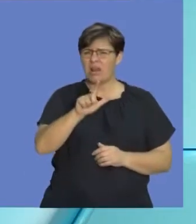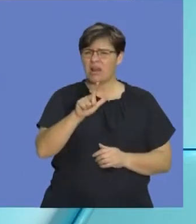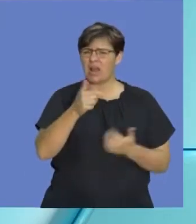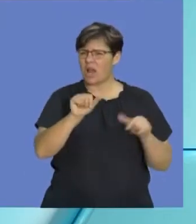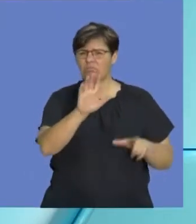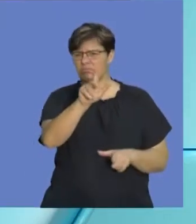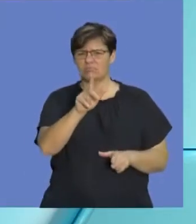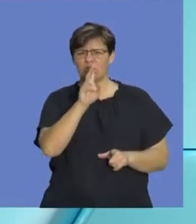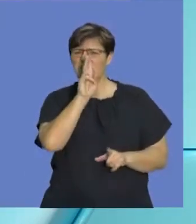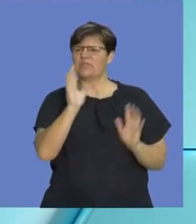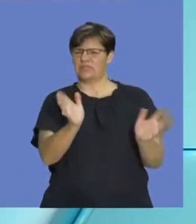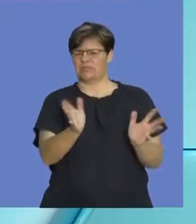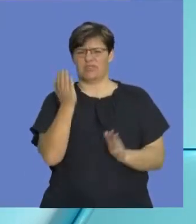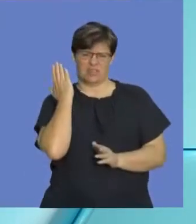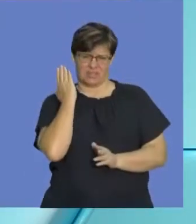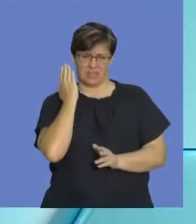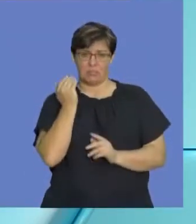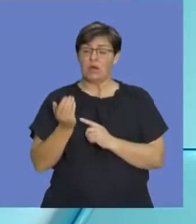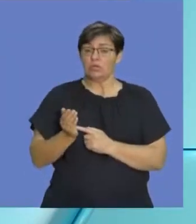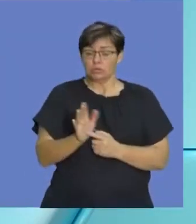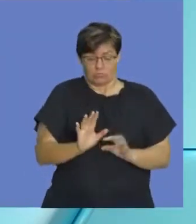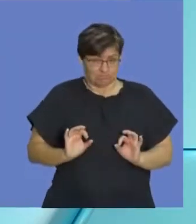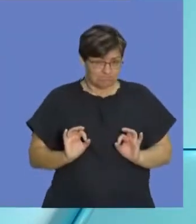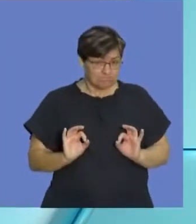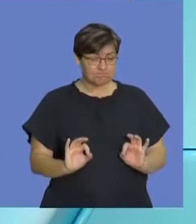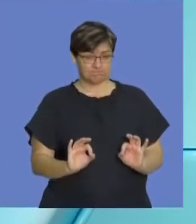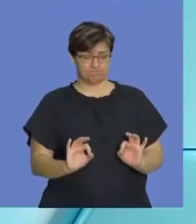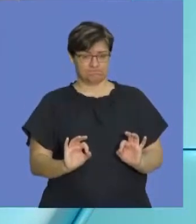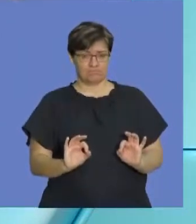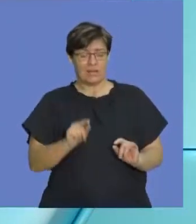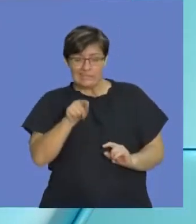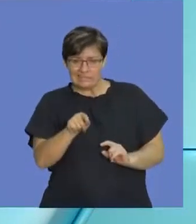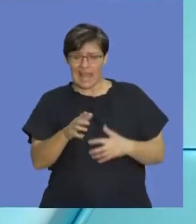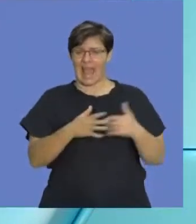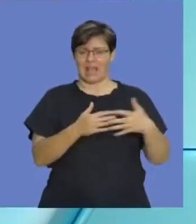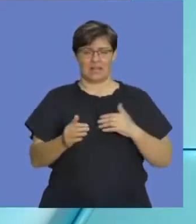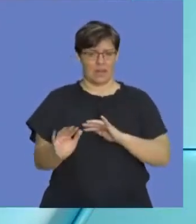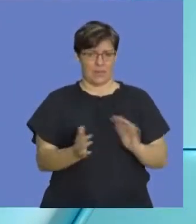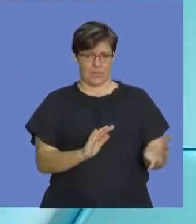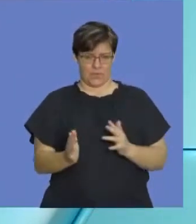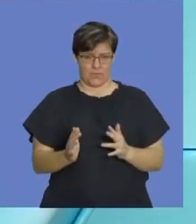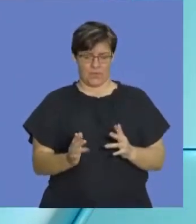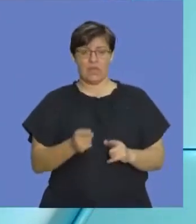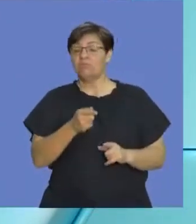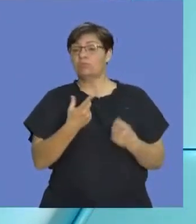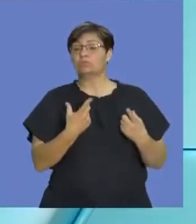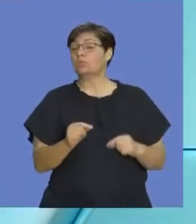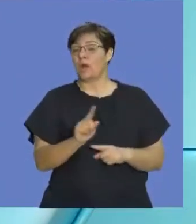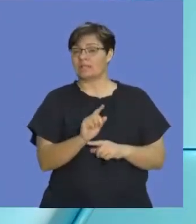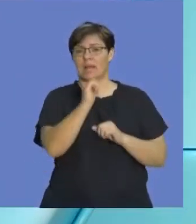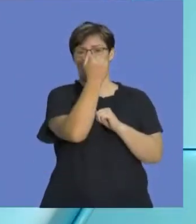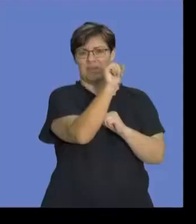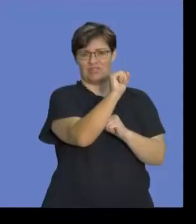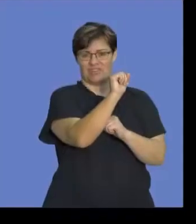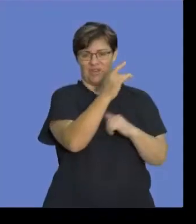we're going to show you exactly how we deal with them when we're operating a manufacturing concern.